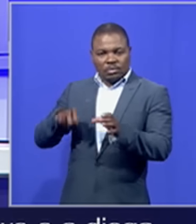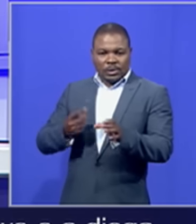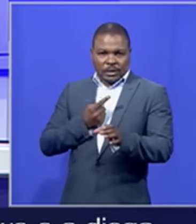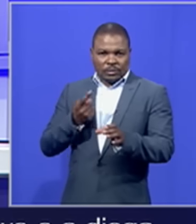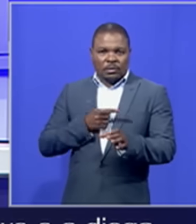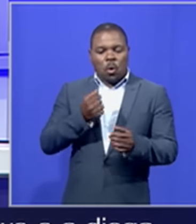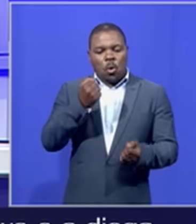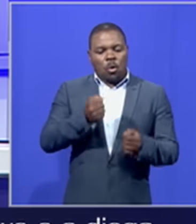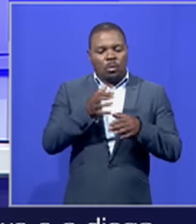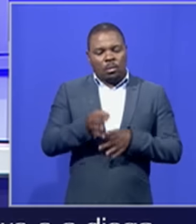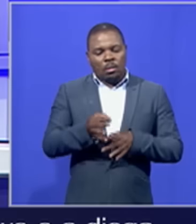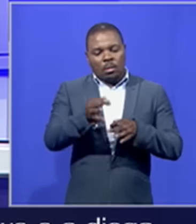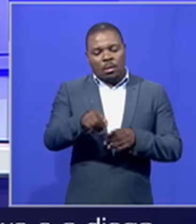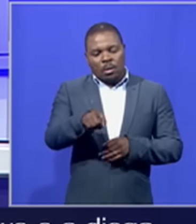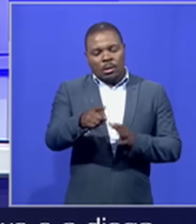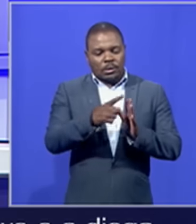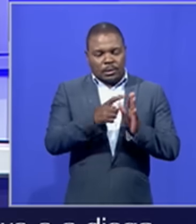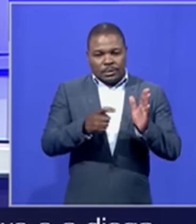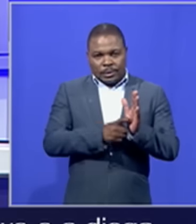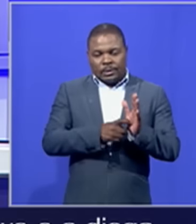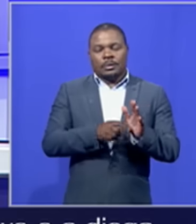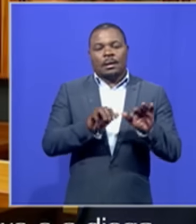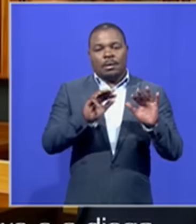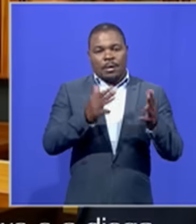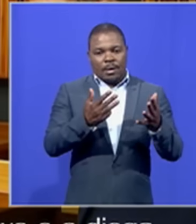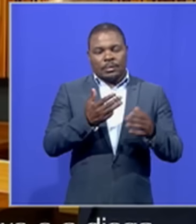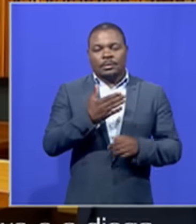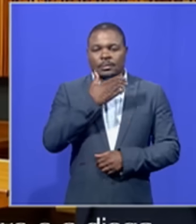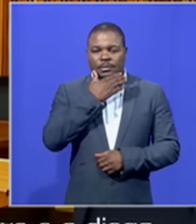rediwa ka Sedimonthole a le 9.